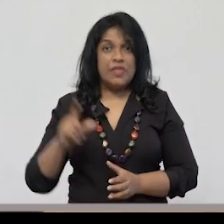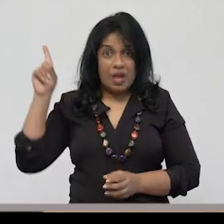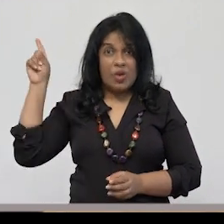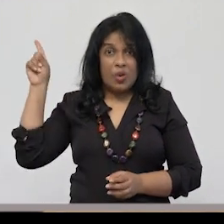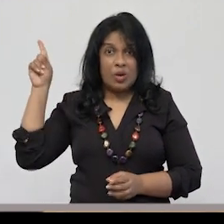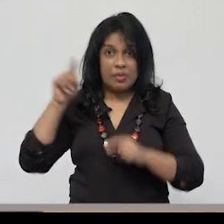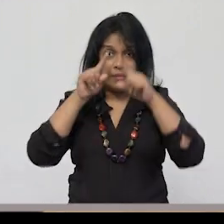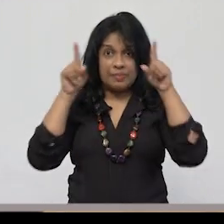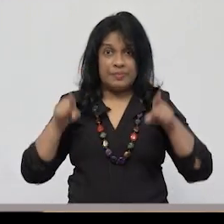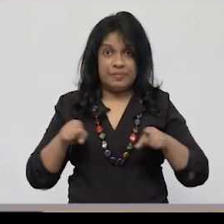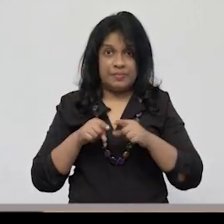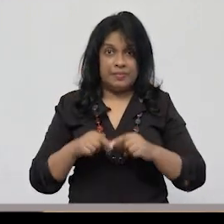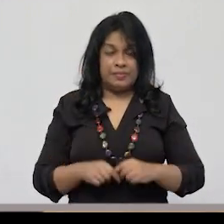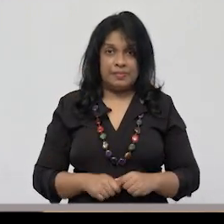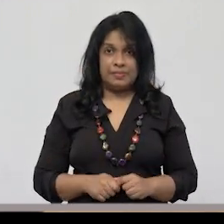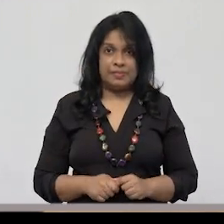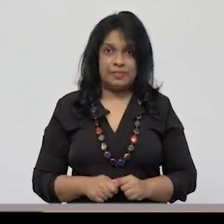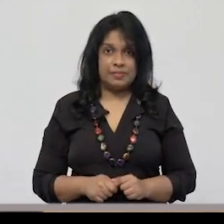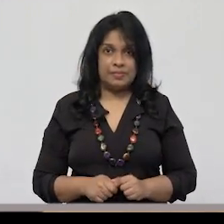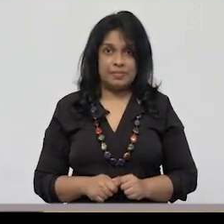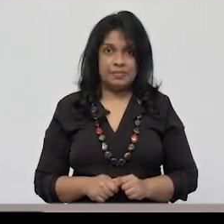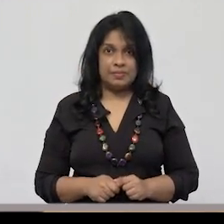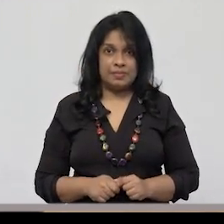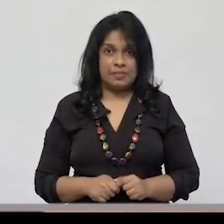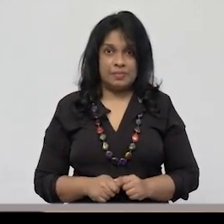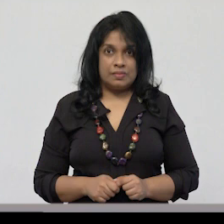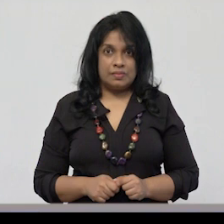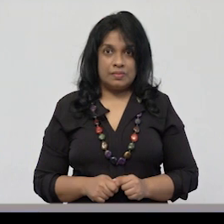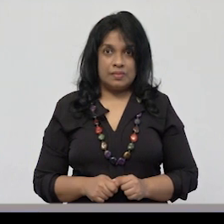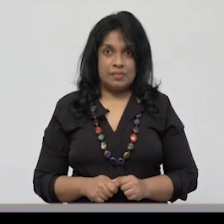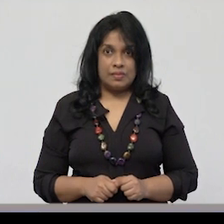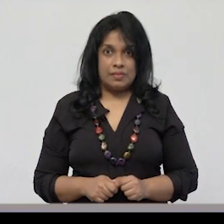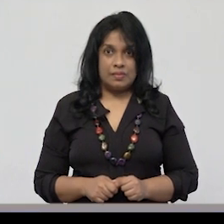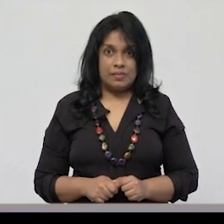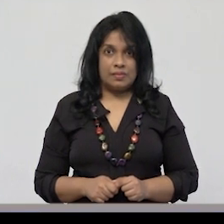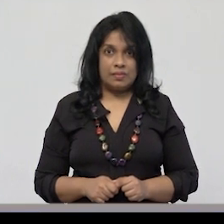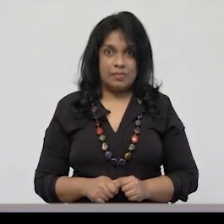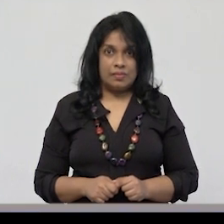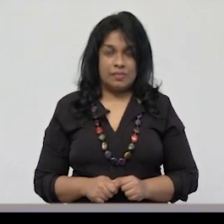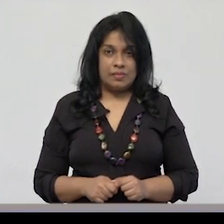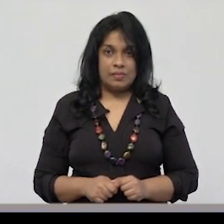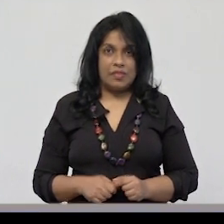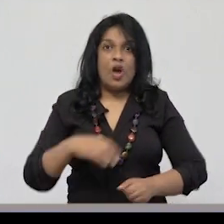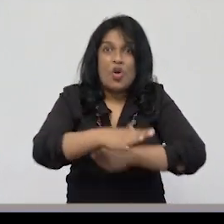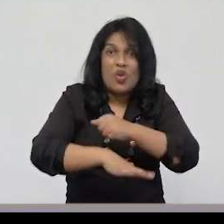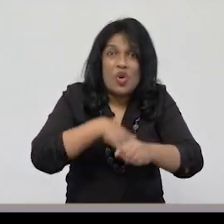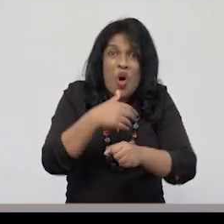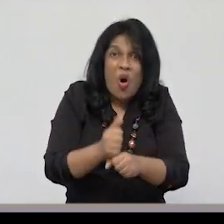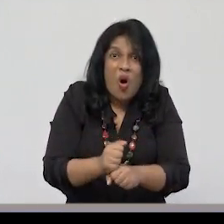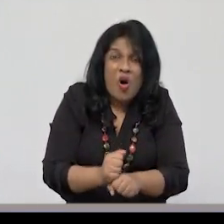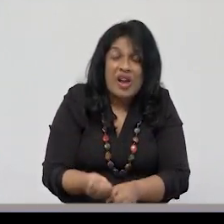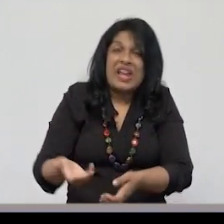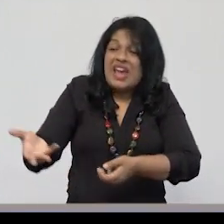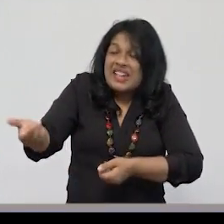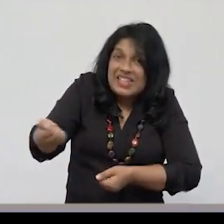That one side which is his is empty. There is no burden. He's saying, I have no